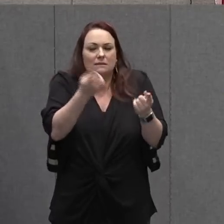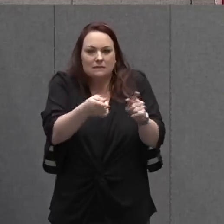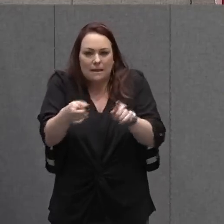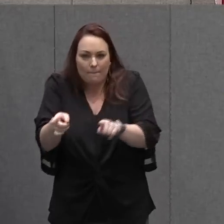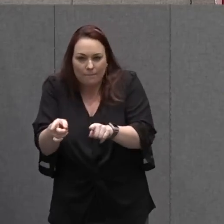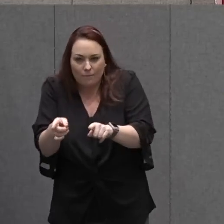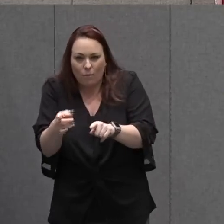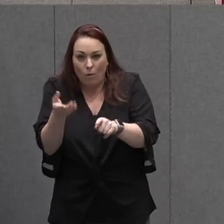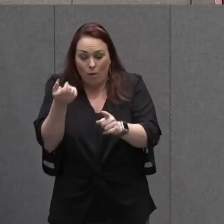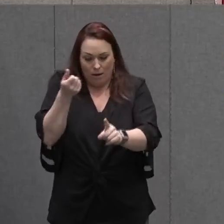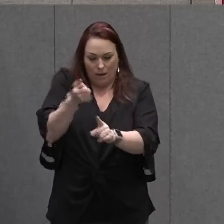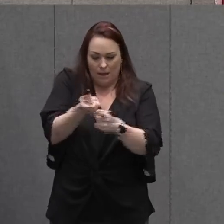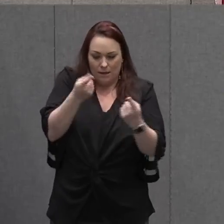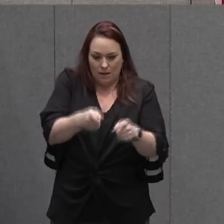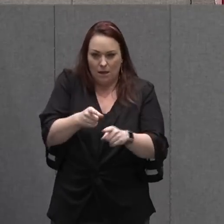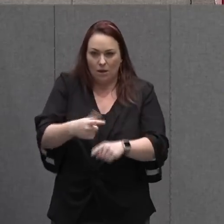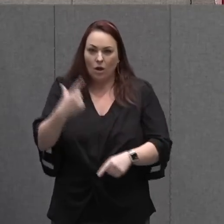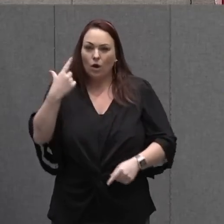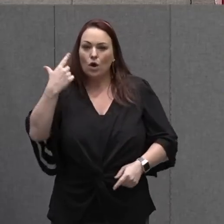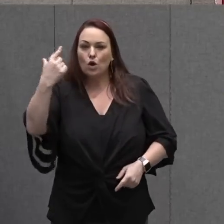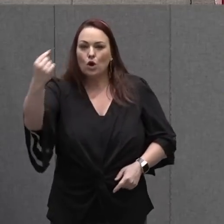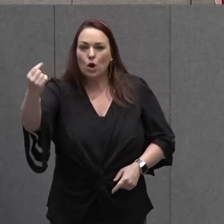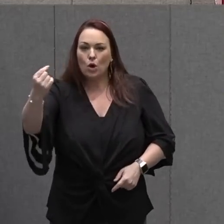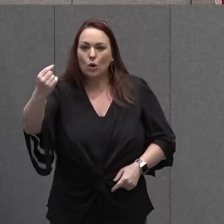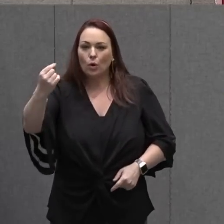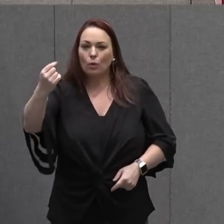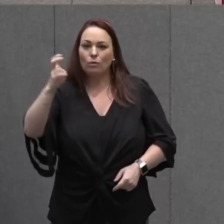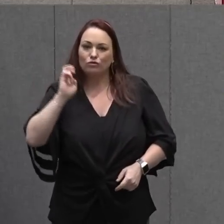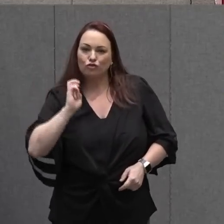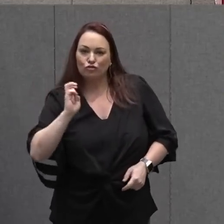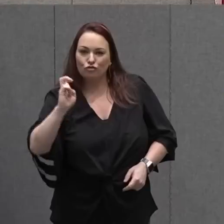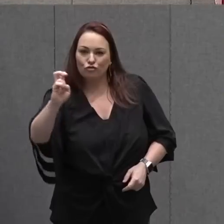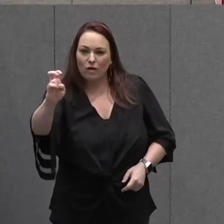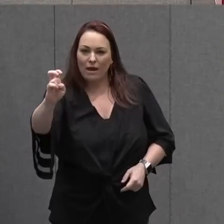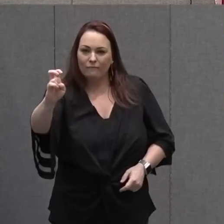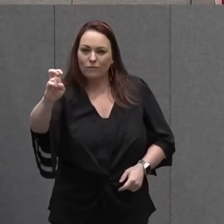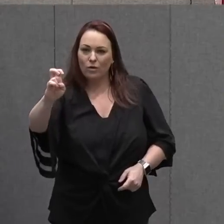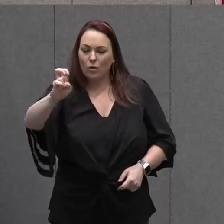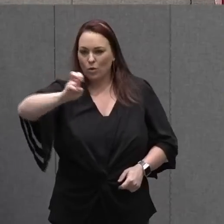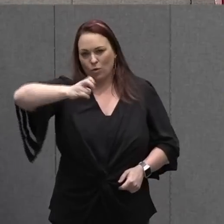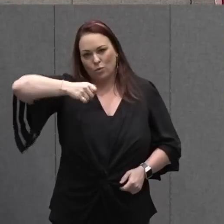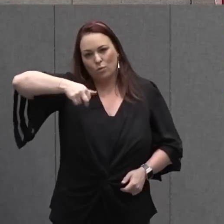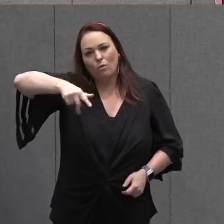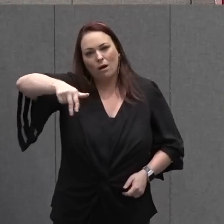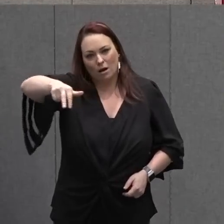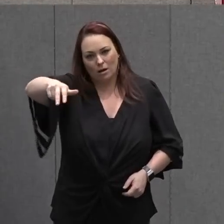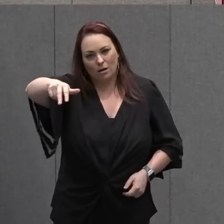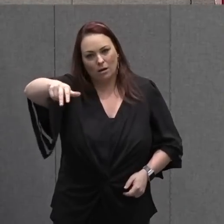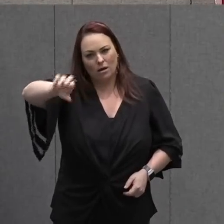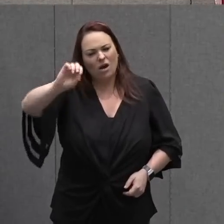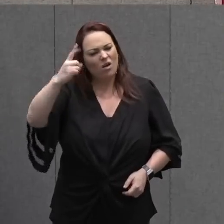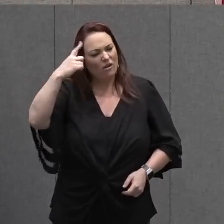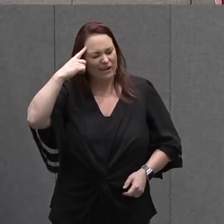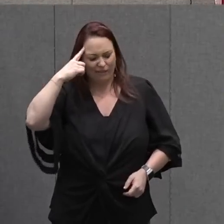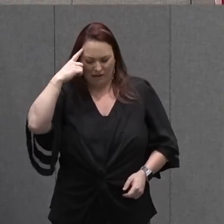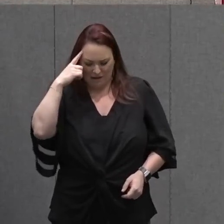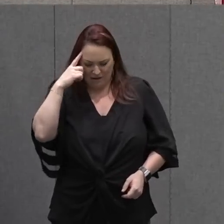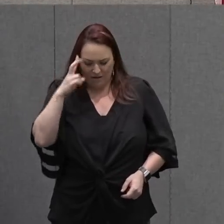occurrence. So like go, travel, walk. Oh, I got them confused. I thought